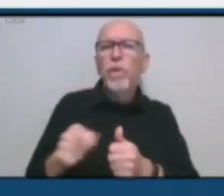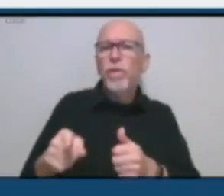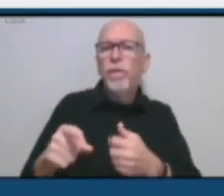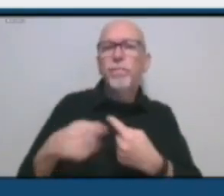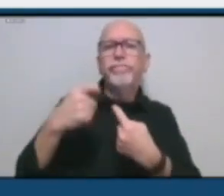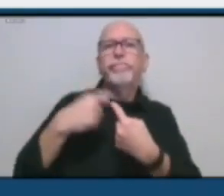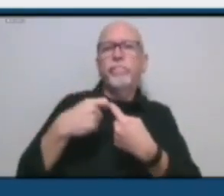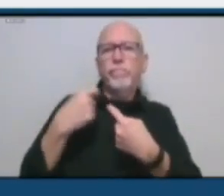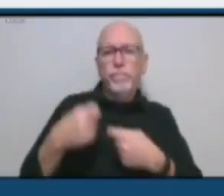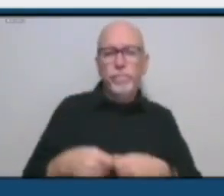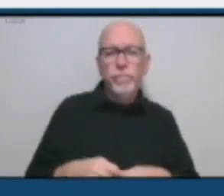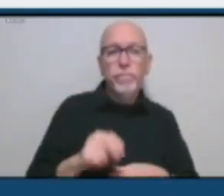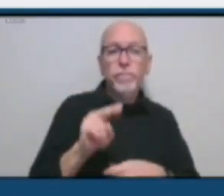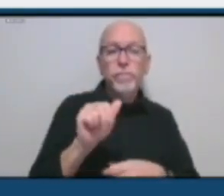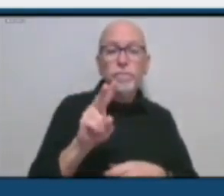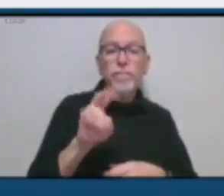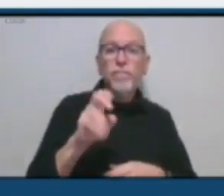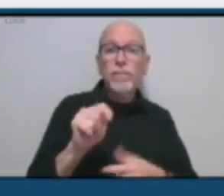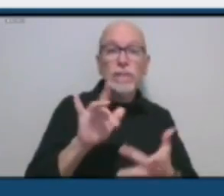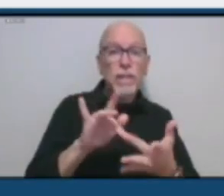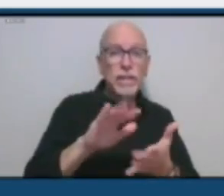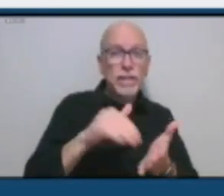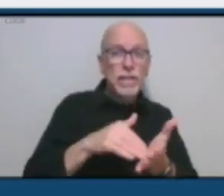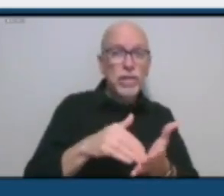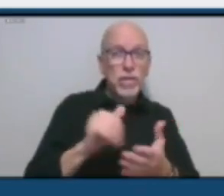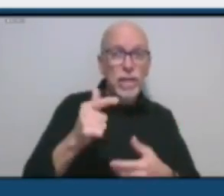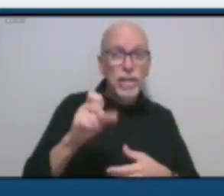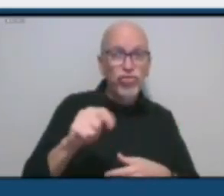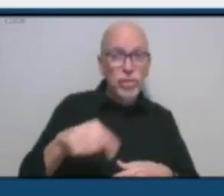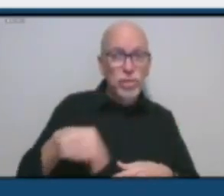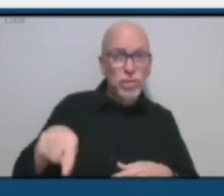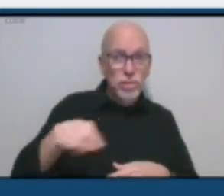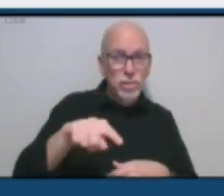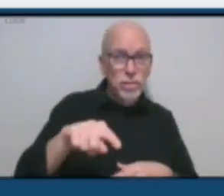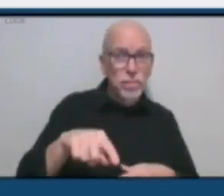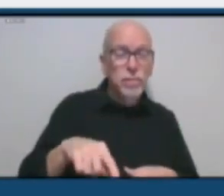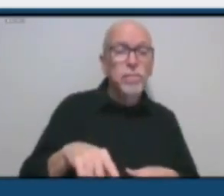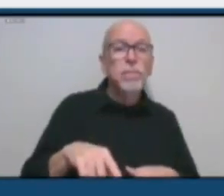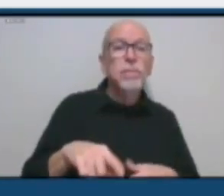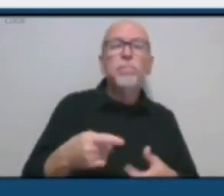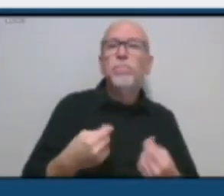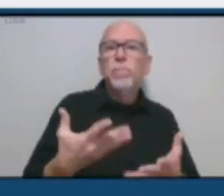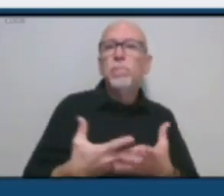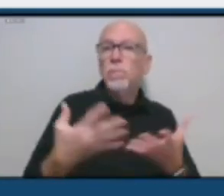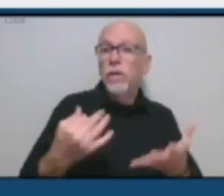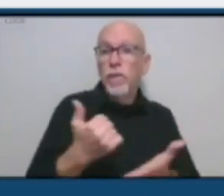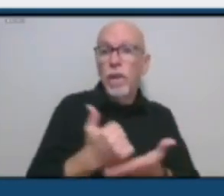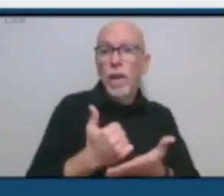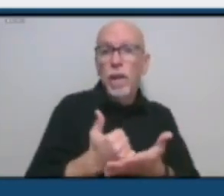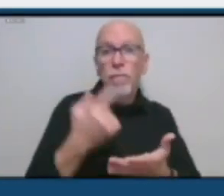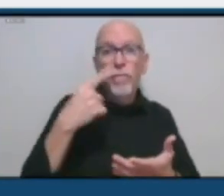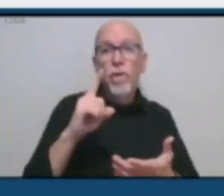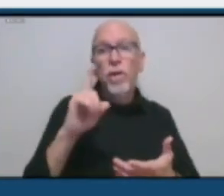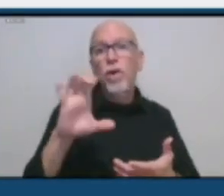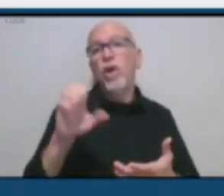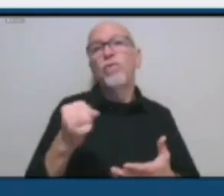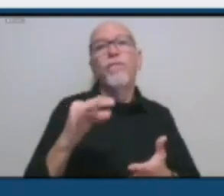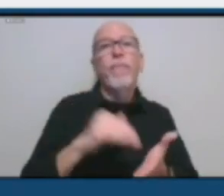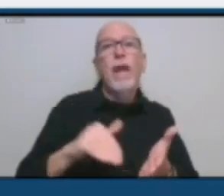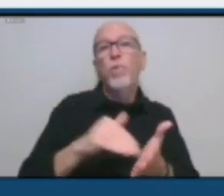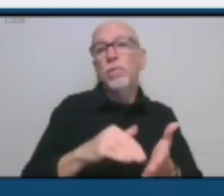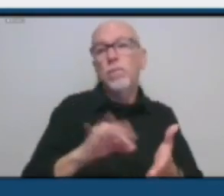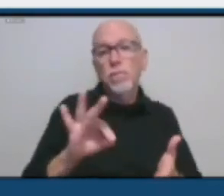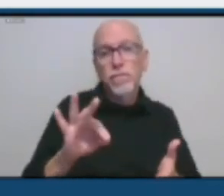The Navient contact center agents have provided significant help to hundreds of thousands of